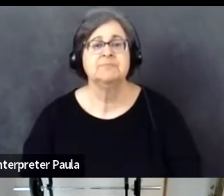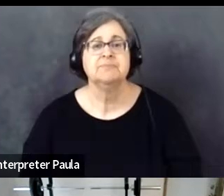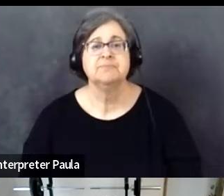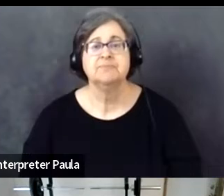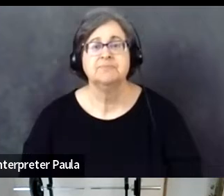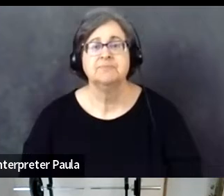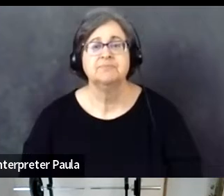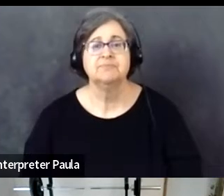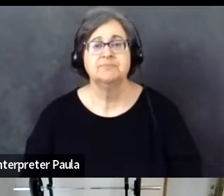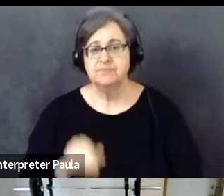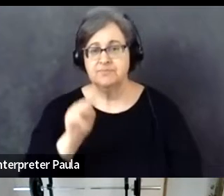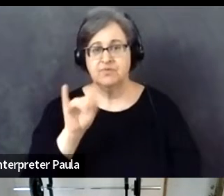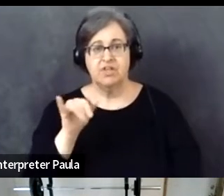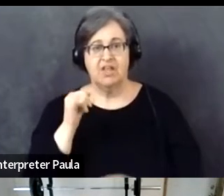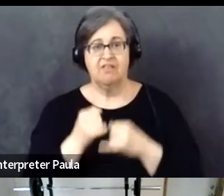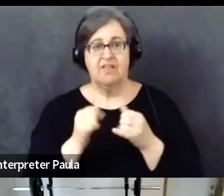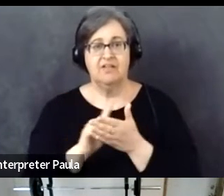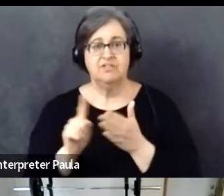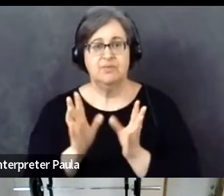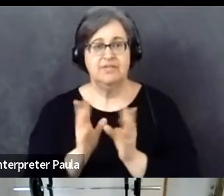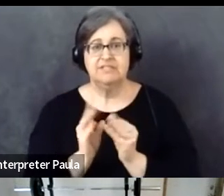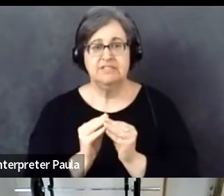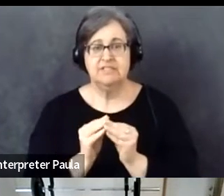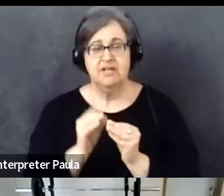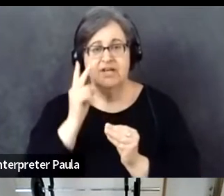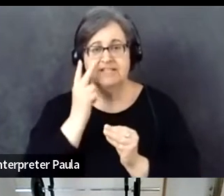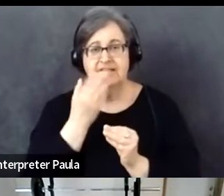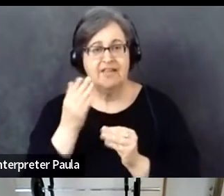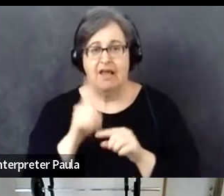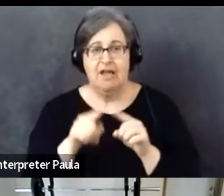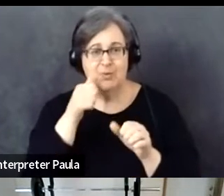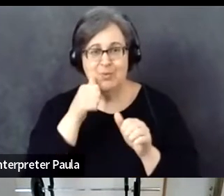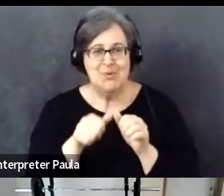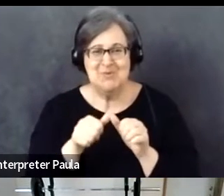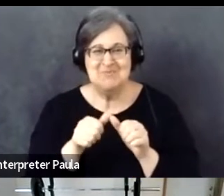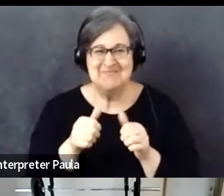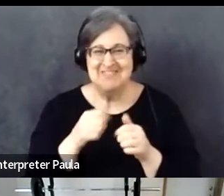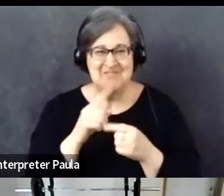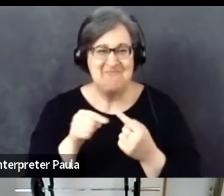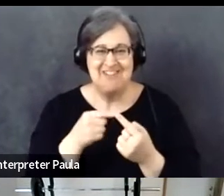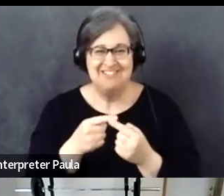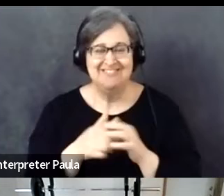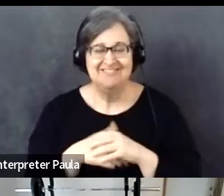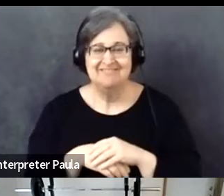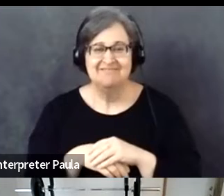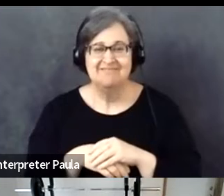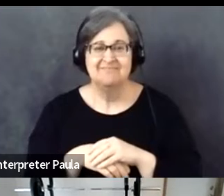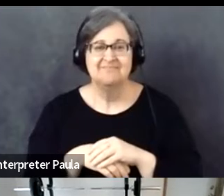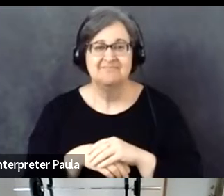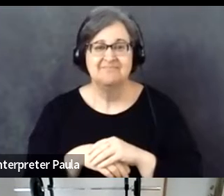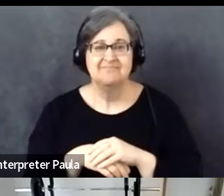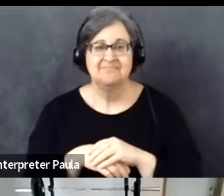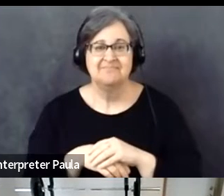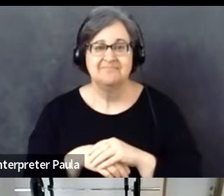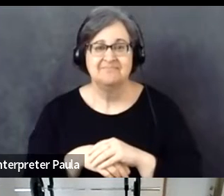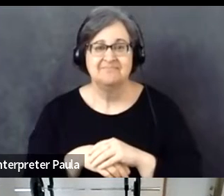See, during session, the last week of session, I see things and then I can't remember when they are. Yep.